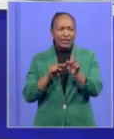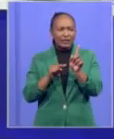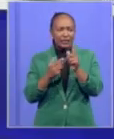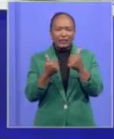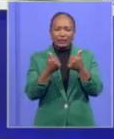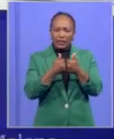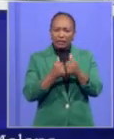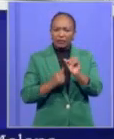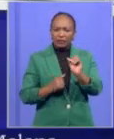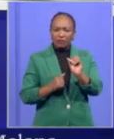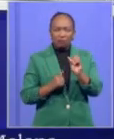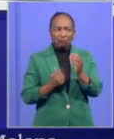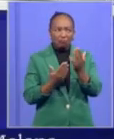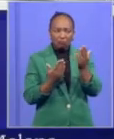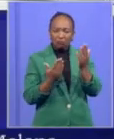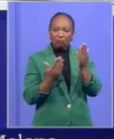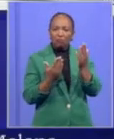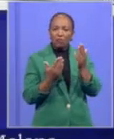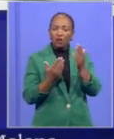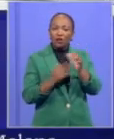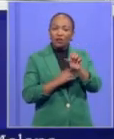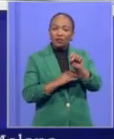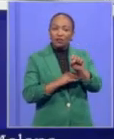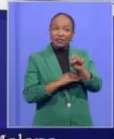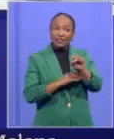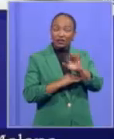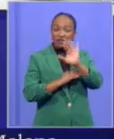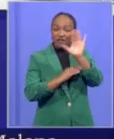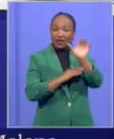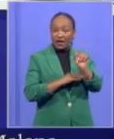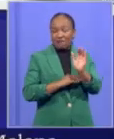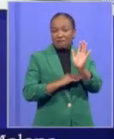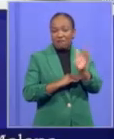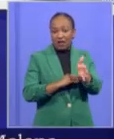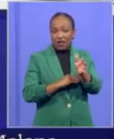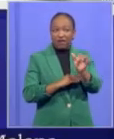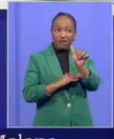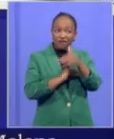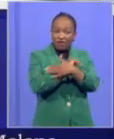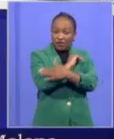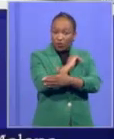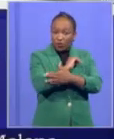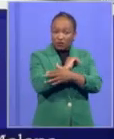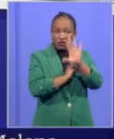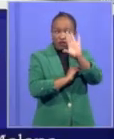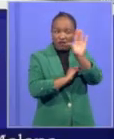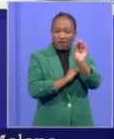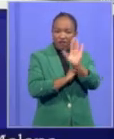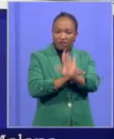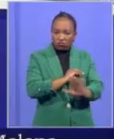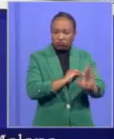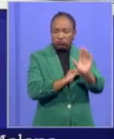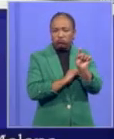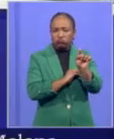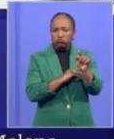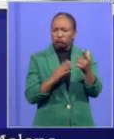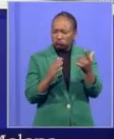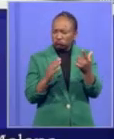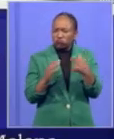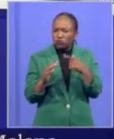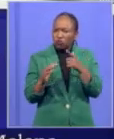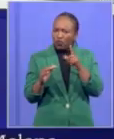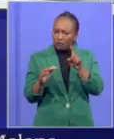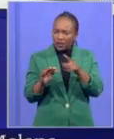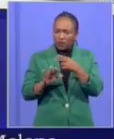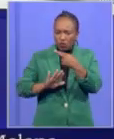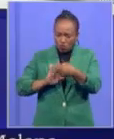nteng a ileng gore mo nageng ya rona ya Afrika Borwa, not South Africa only, le dinaga tse ding. le rona yaanong re tshameke karolo e